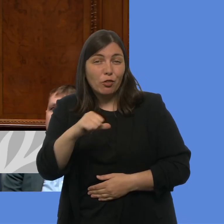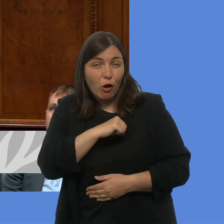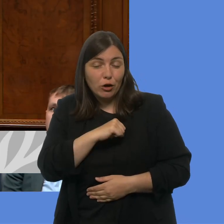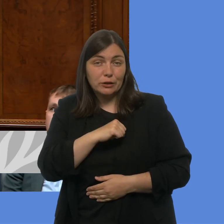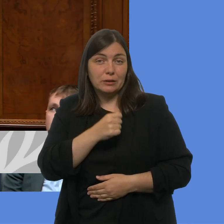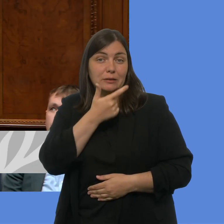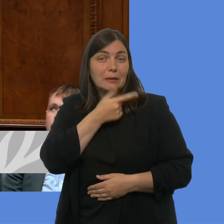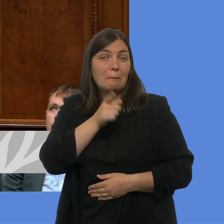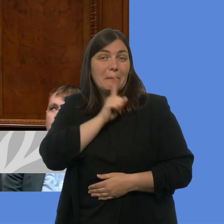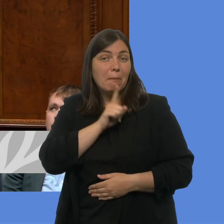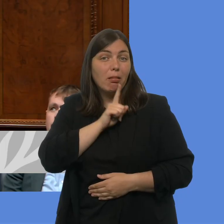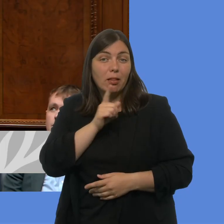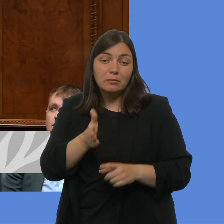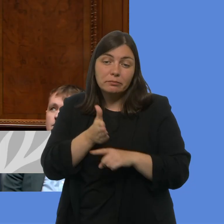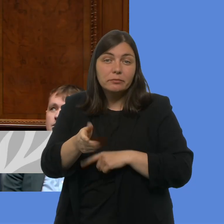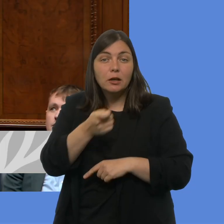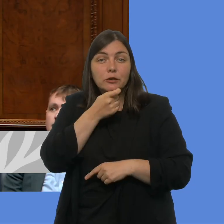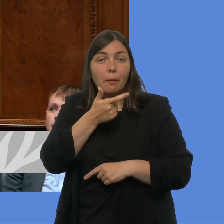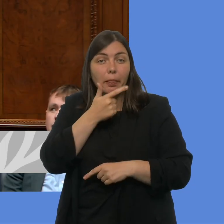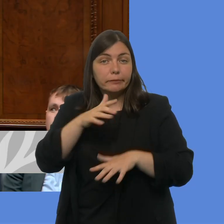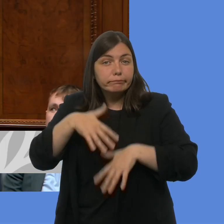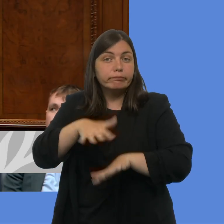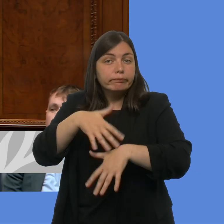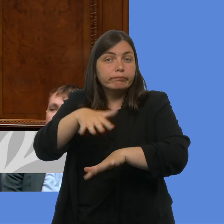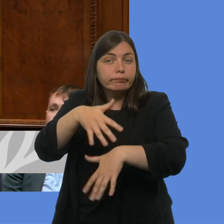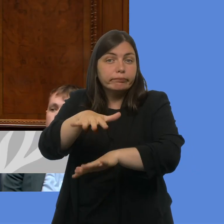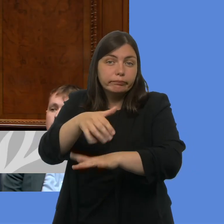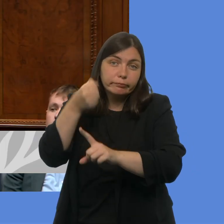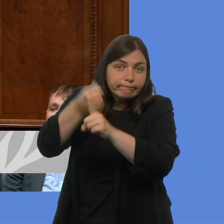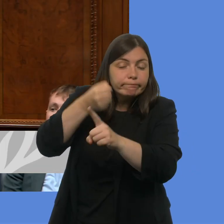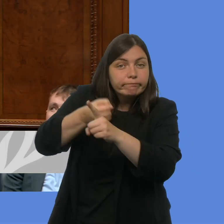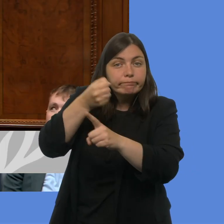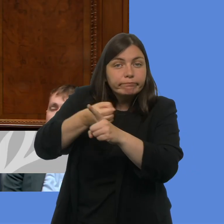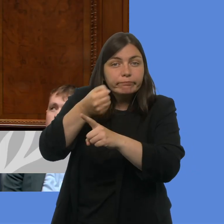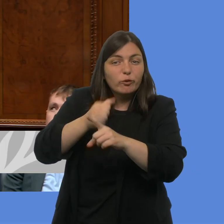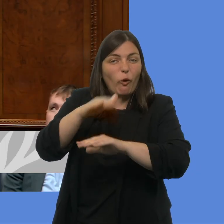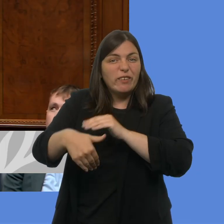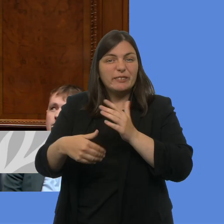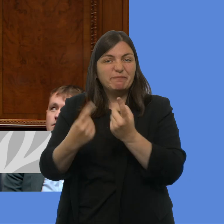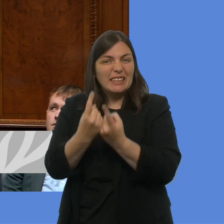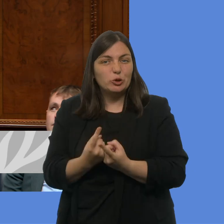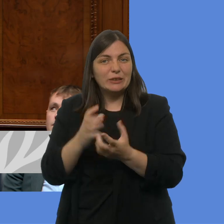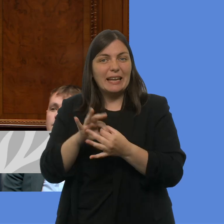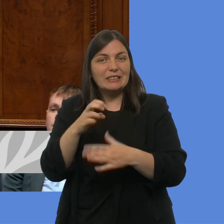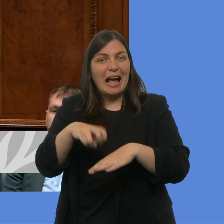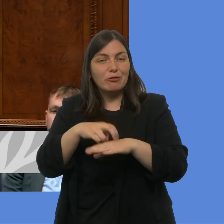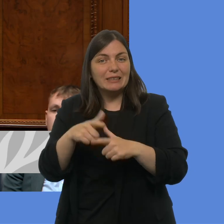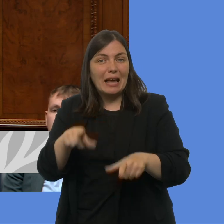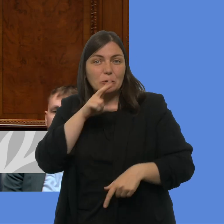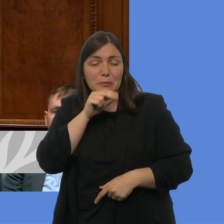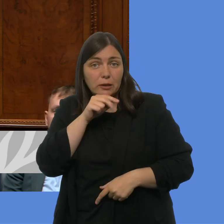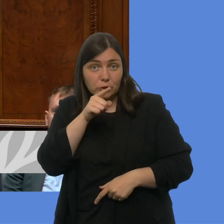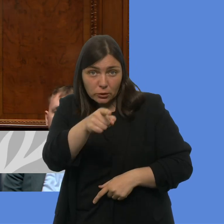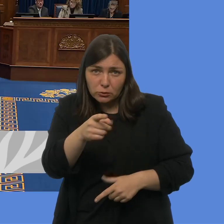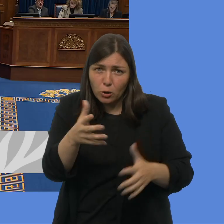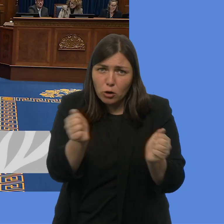highlight the issues of facing Irish language speakers. So will the First Minister join with me in commending those who went out on the streets on this